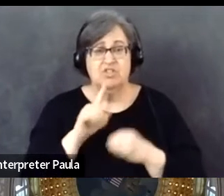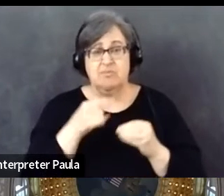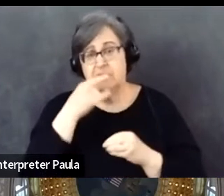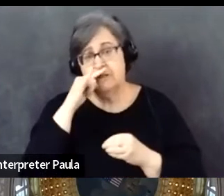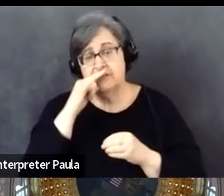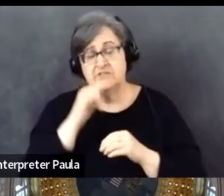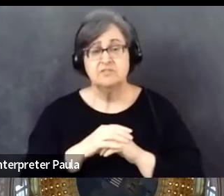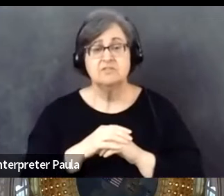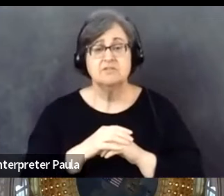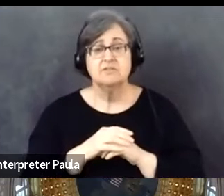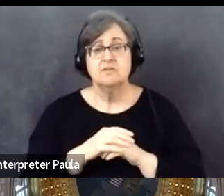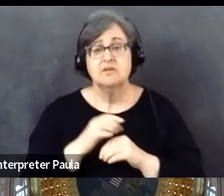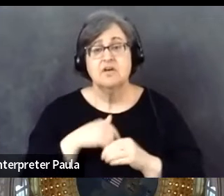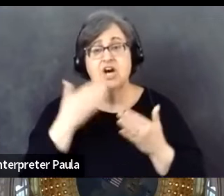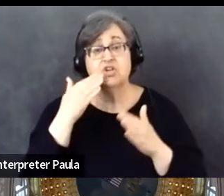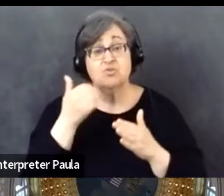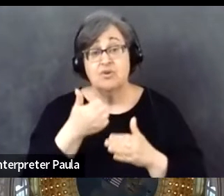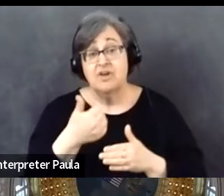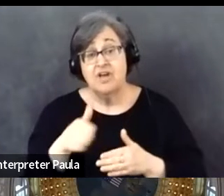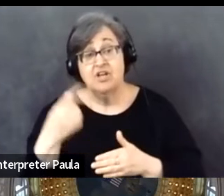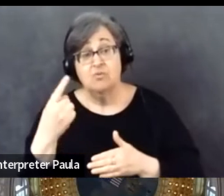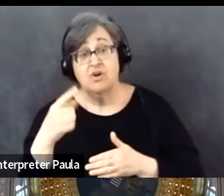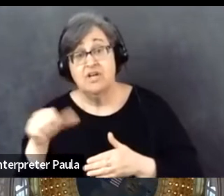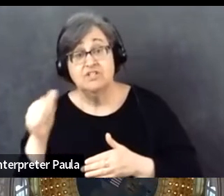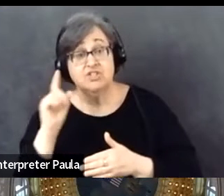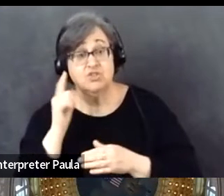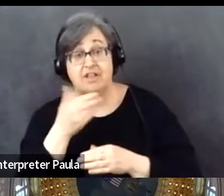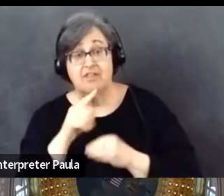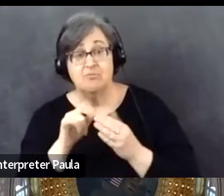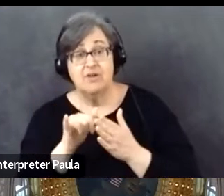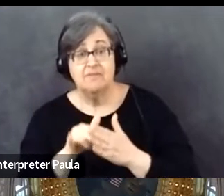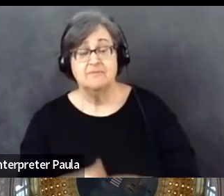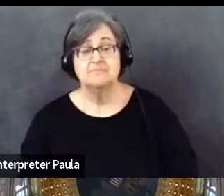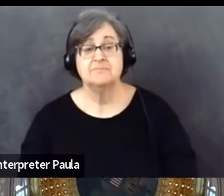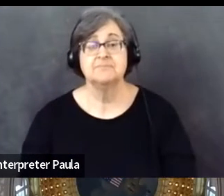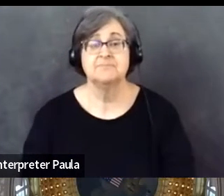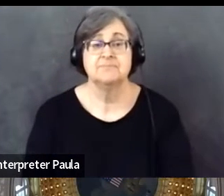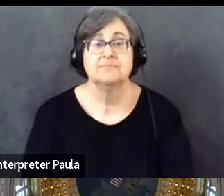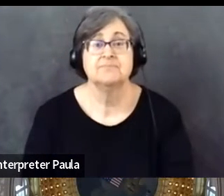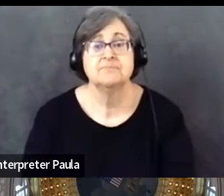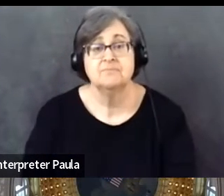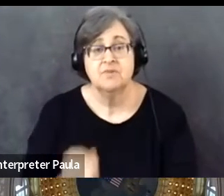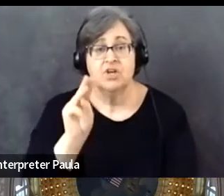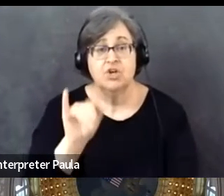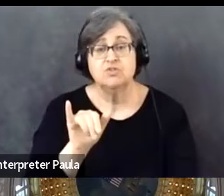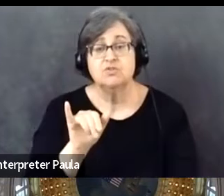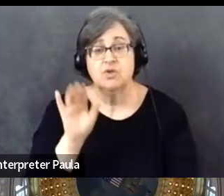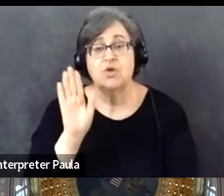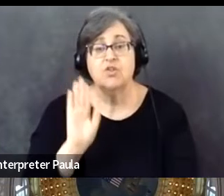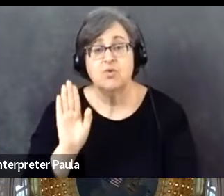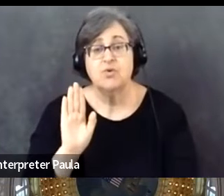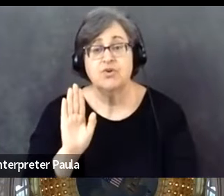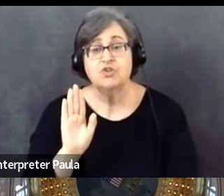kids. And I don't know if anyone else has heard anything about this. I can tell you that there was